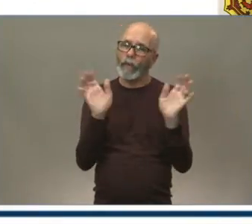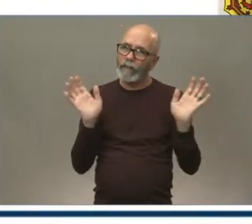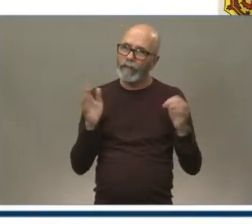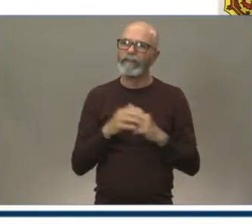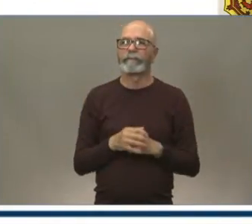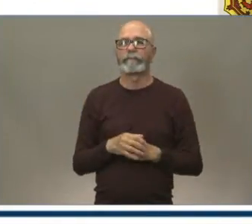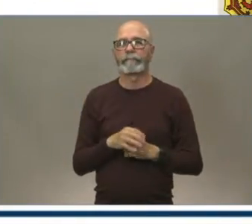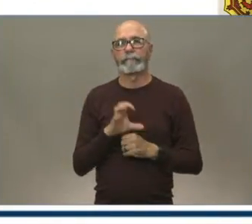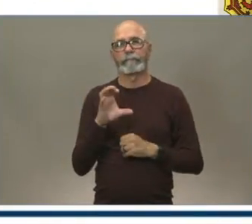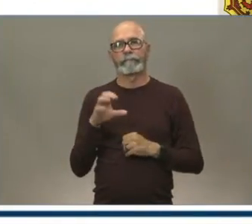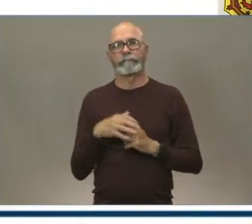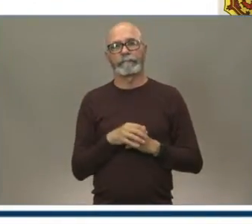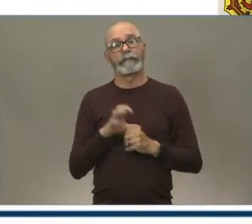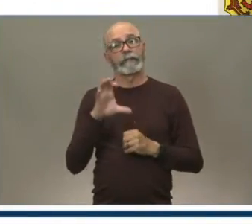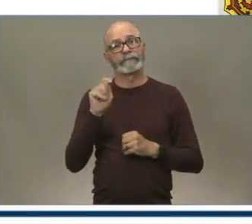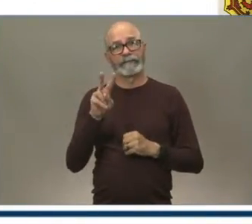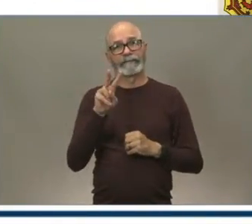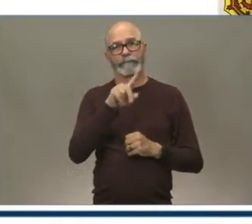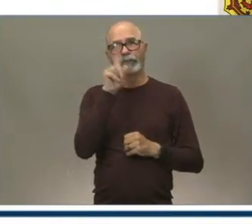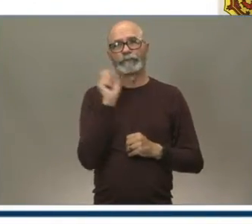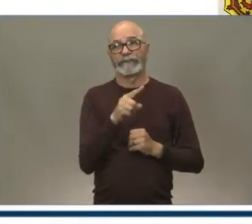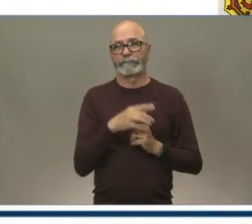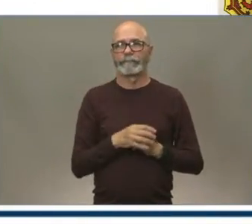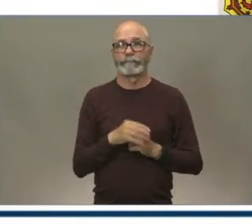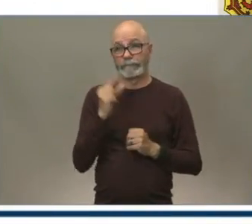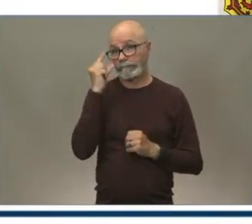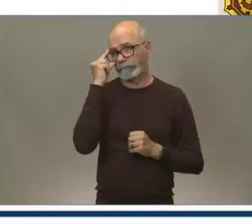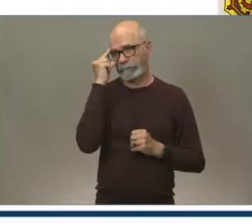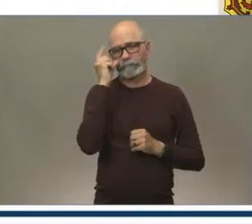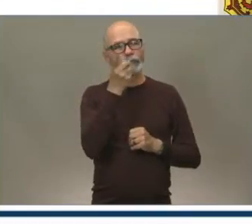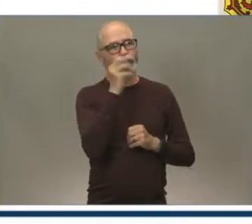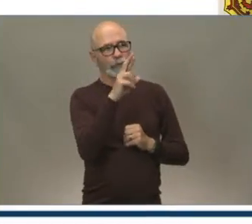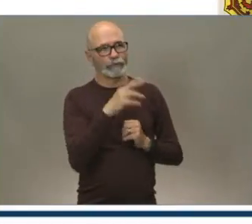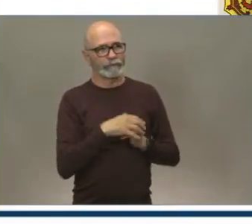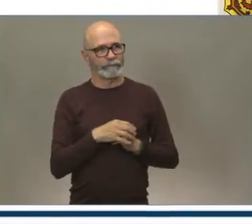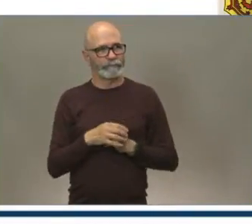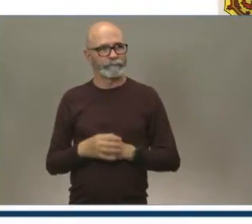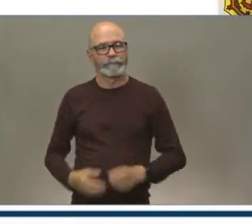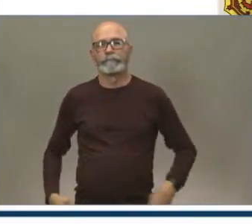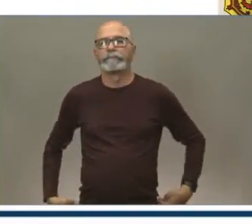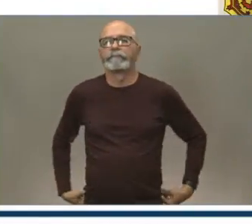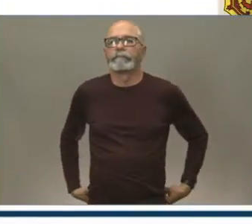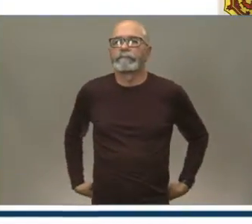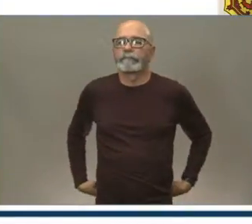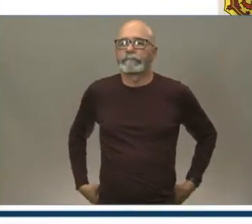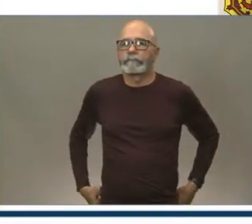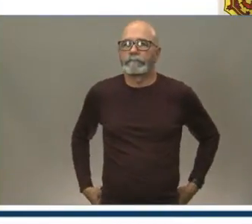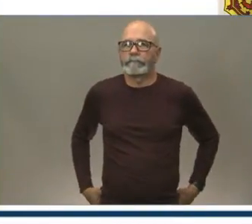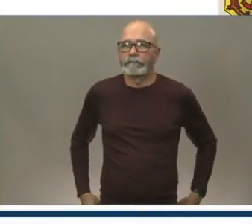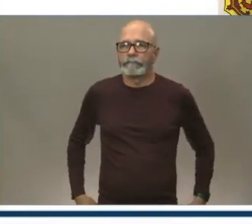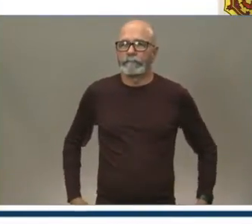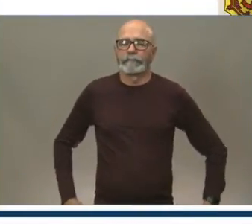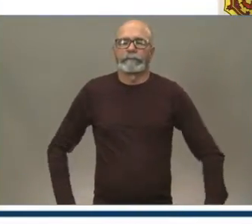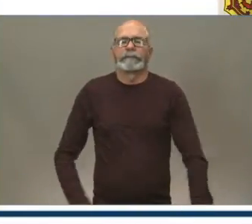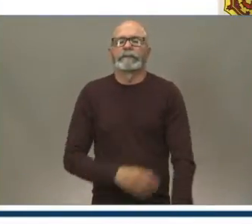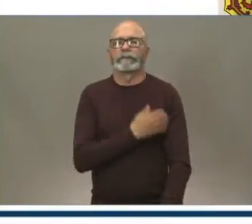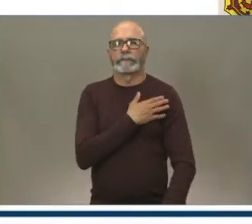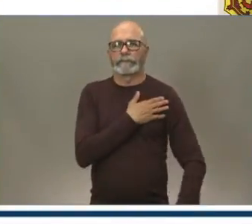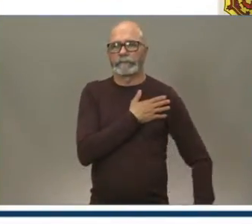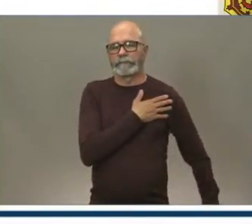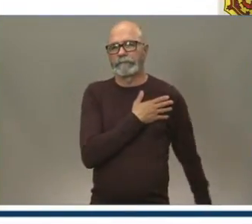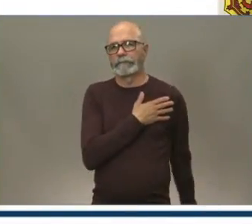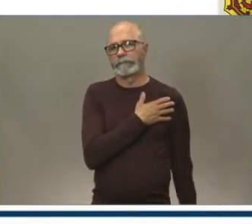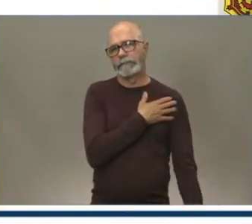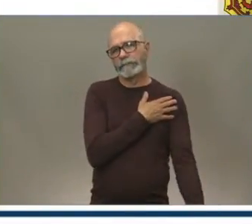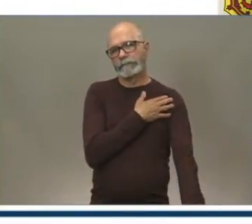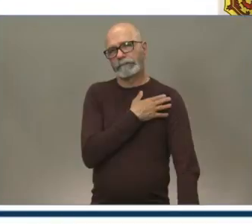Good afternoon. This is a question for Dr. Strang. Sort of going off of what Tim was saying, is this cluster that you're